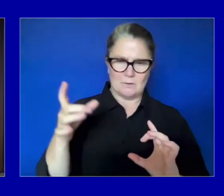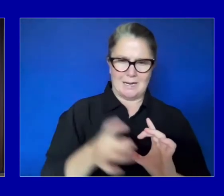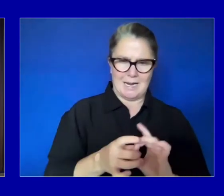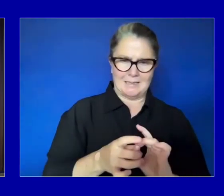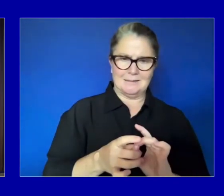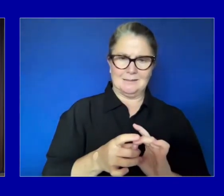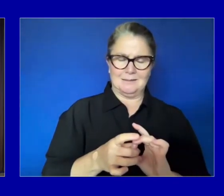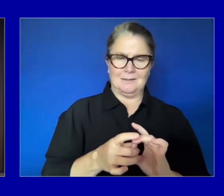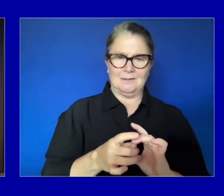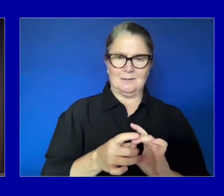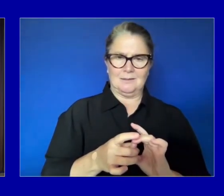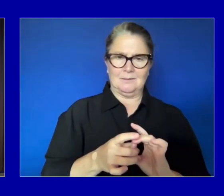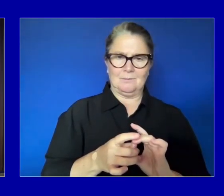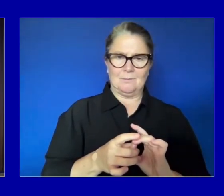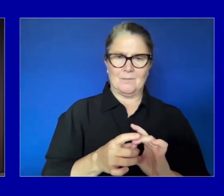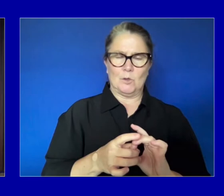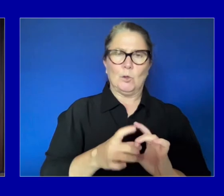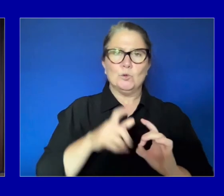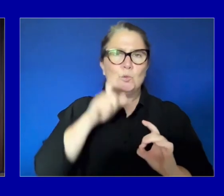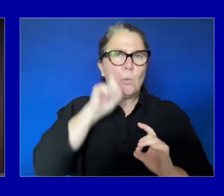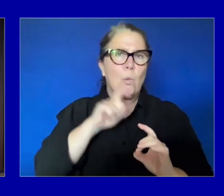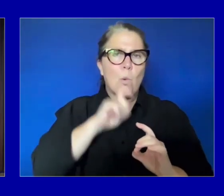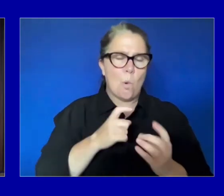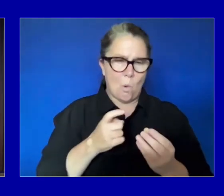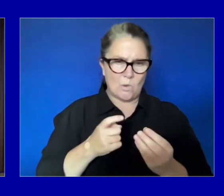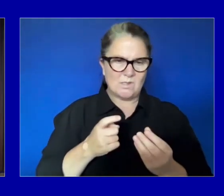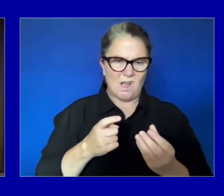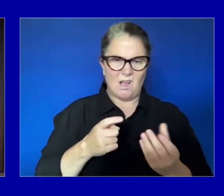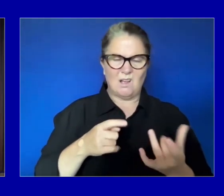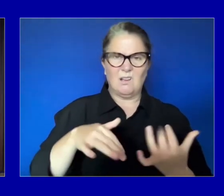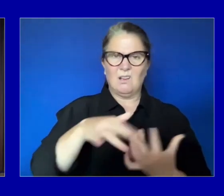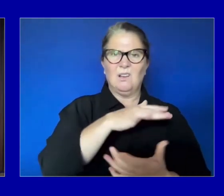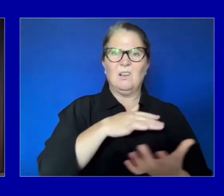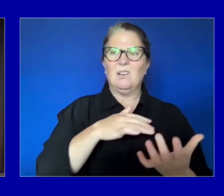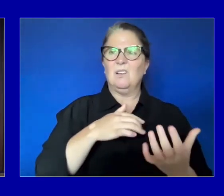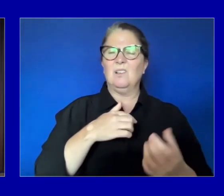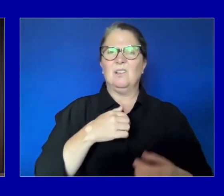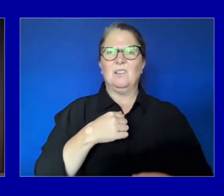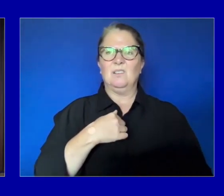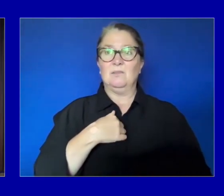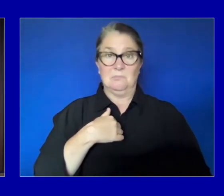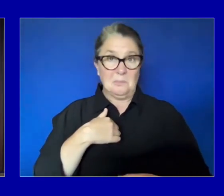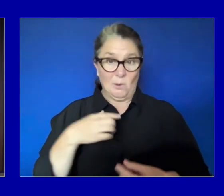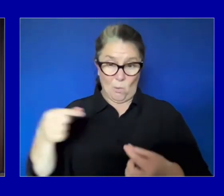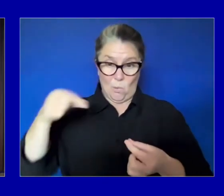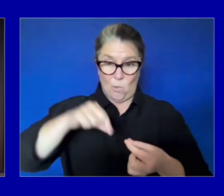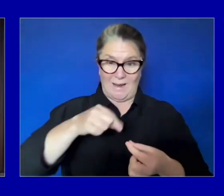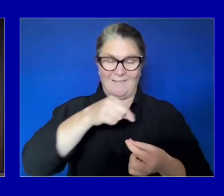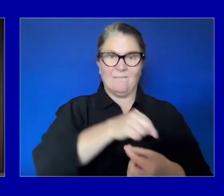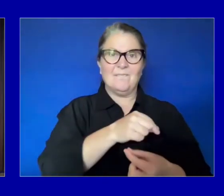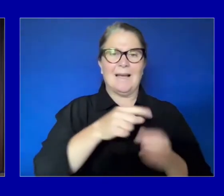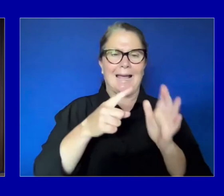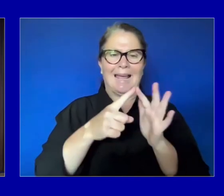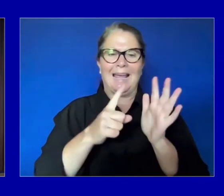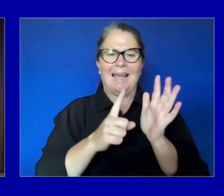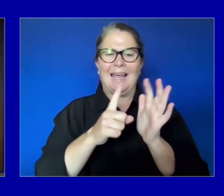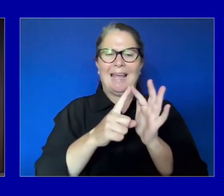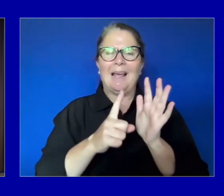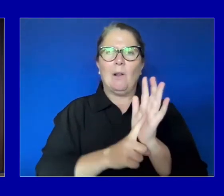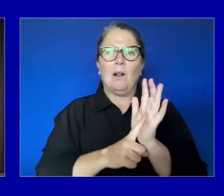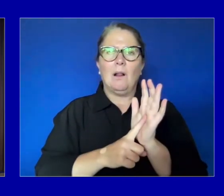Um, and weaving, um, I've woven a few big ill traps, um, um,